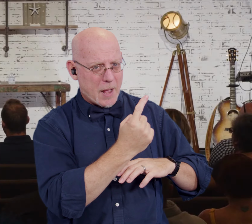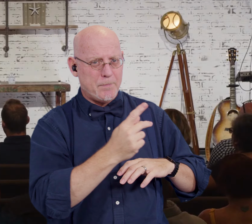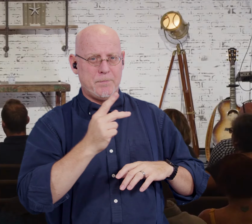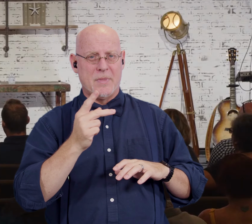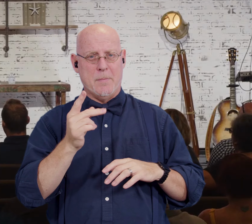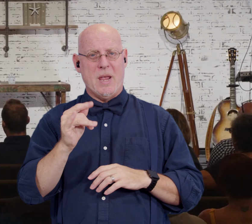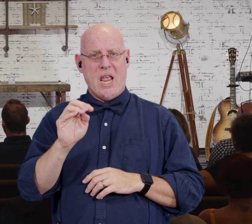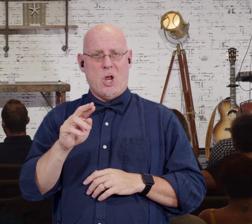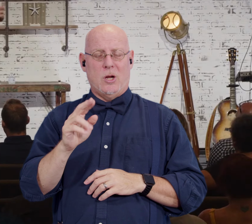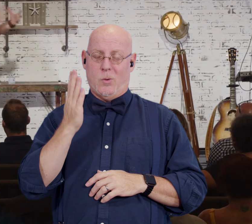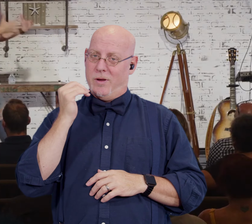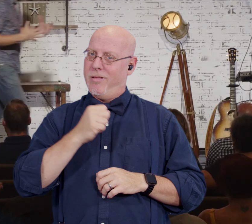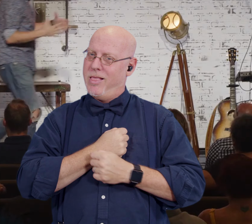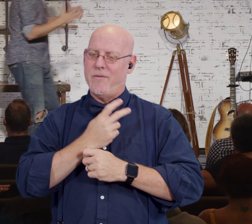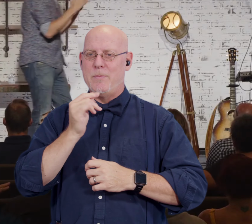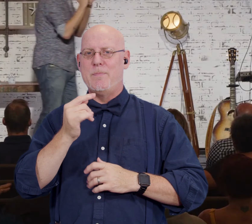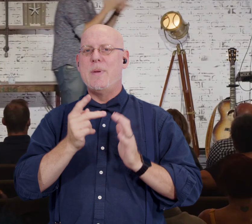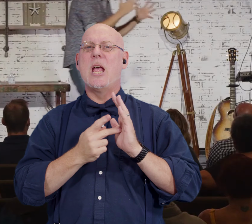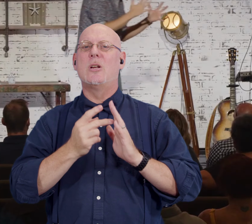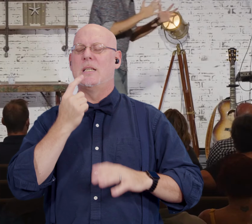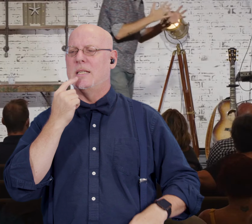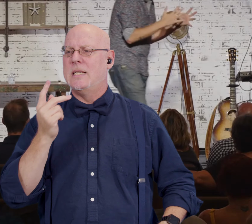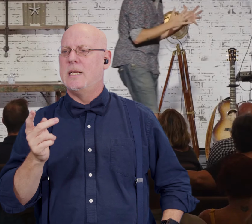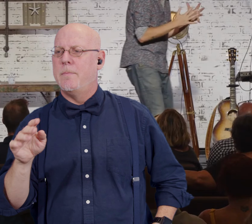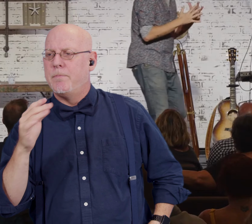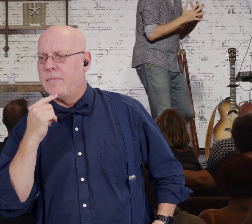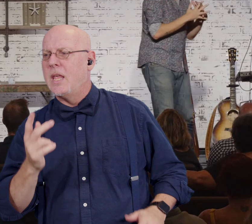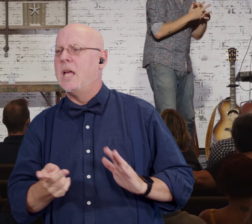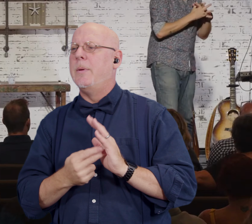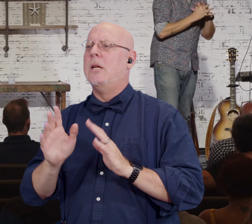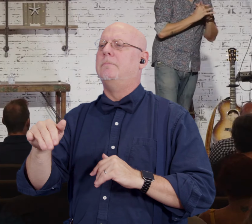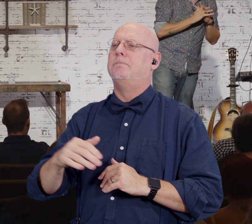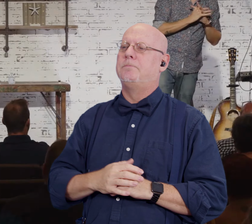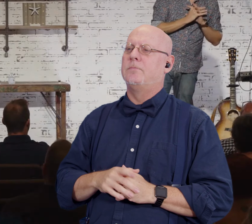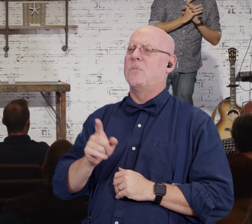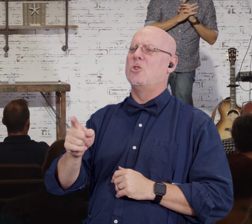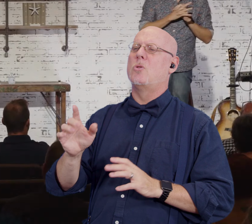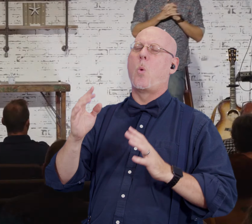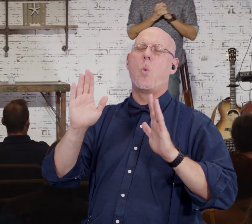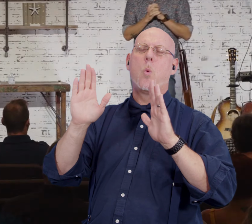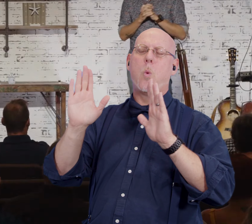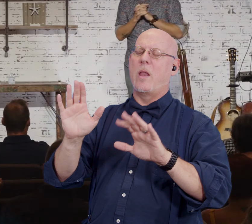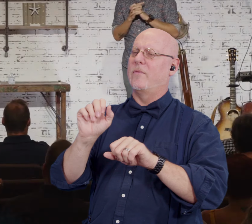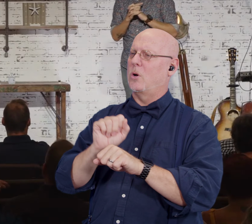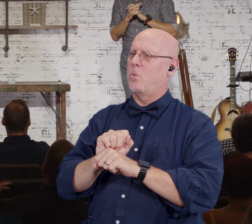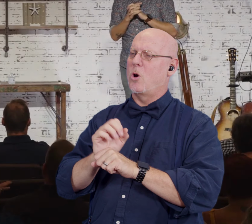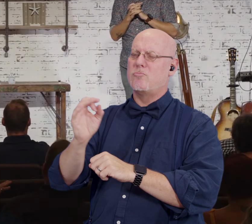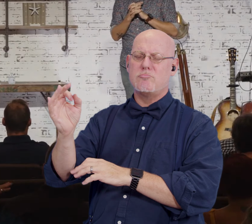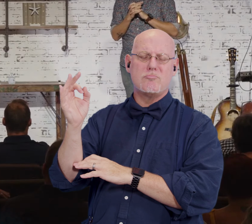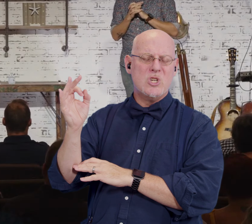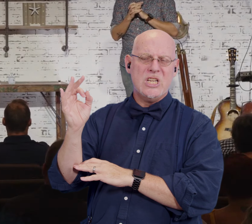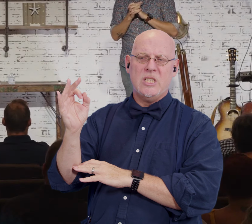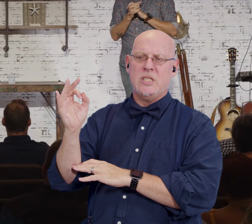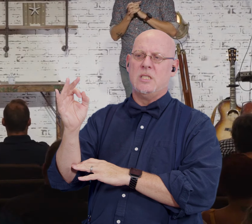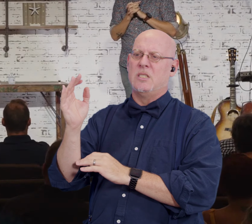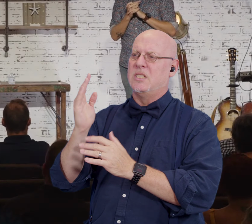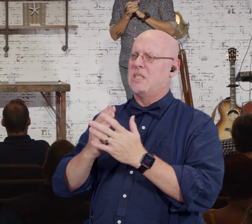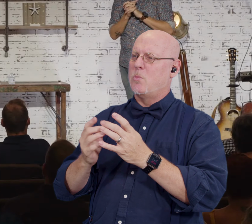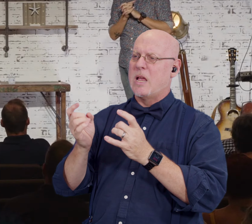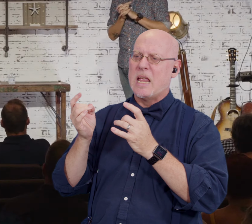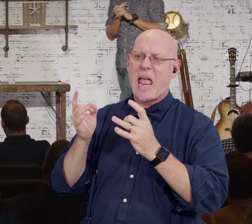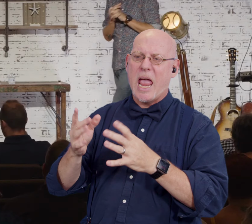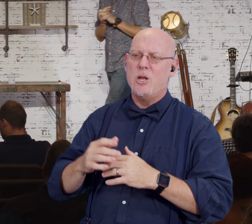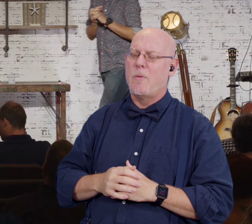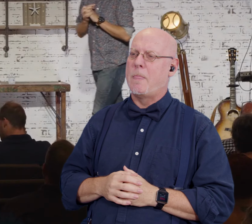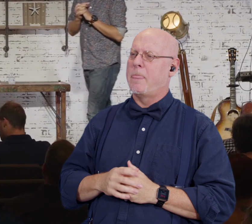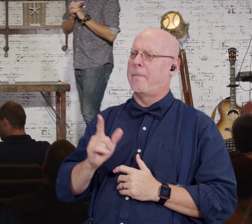to Peter there. This is why we love Peter. And he says to Peter, you're going to do phenomenal work. You're going to preach. Some people are going to